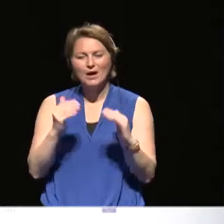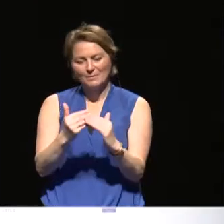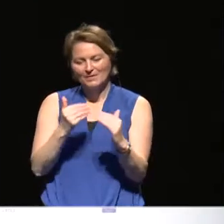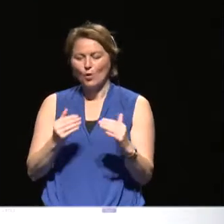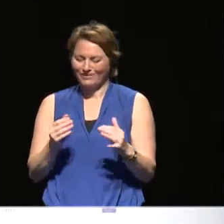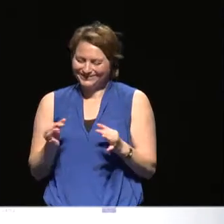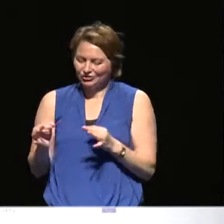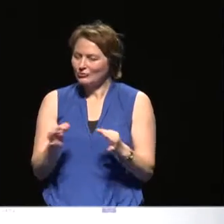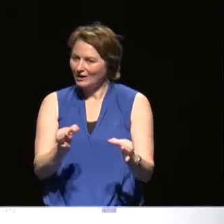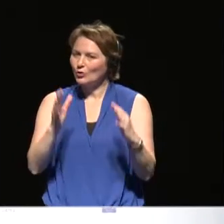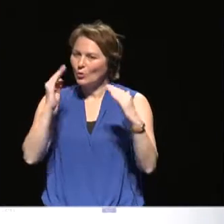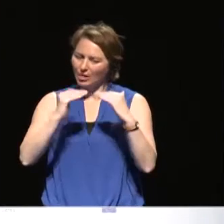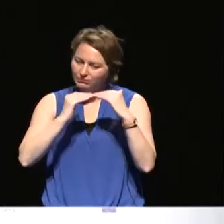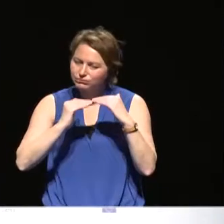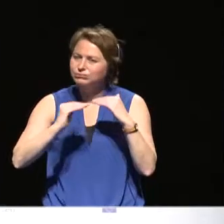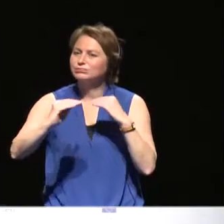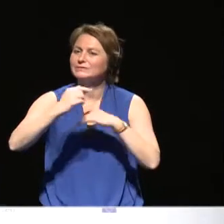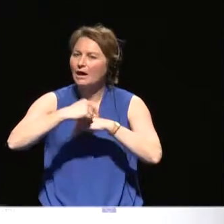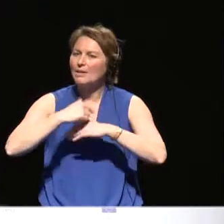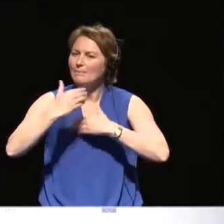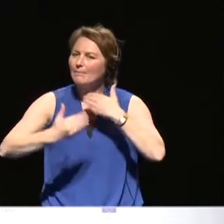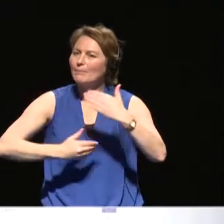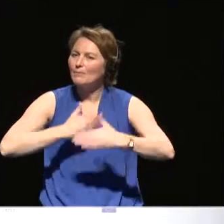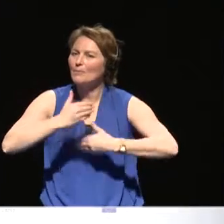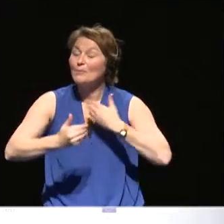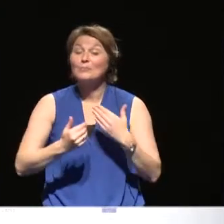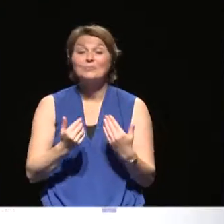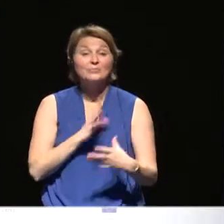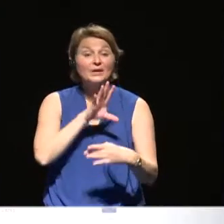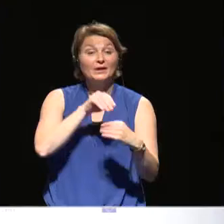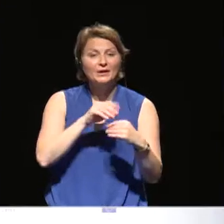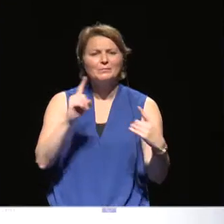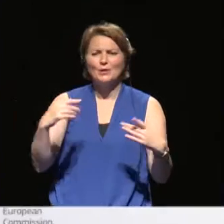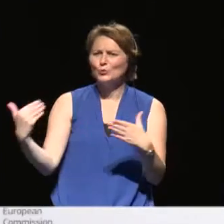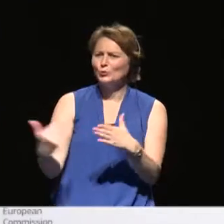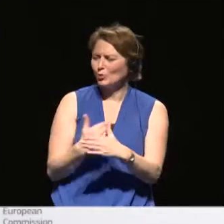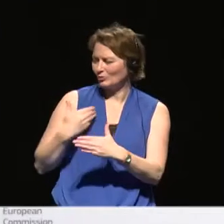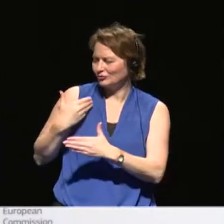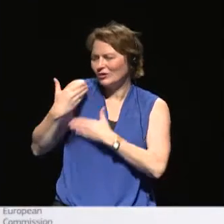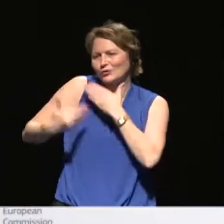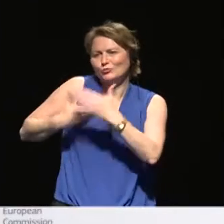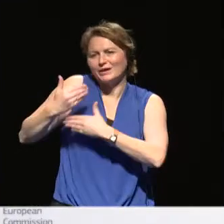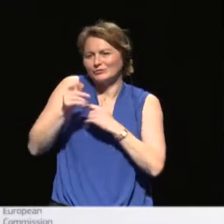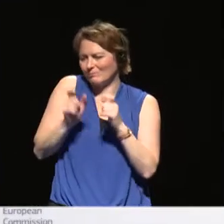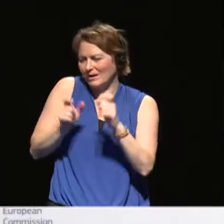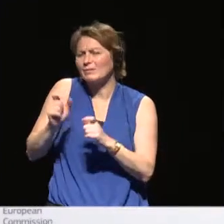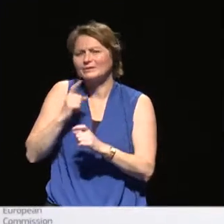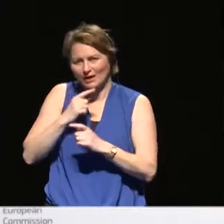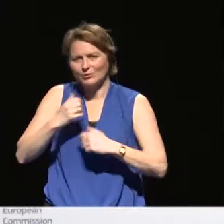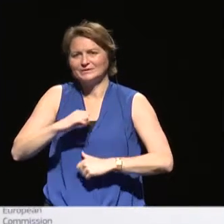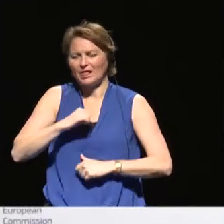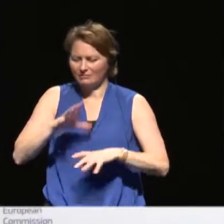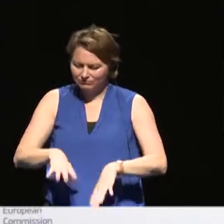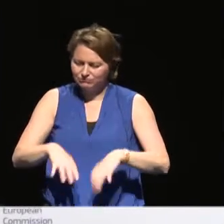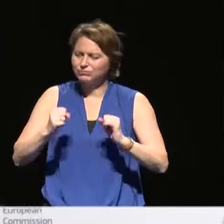that is sustainable in time. And that also includes a new generation that is fighting for that cause. And that's why